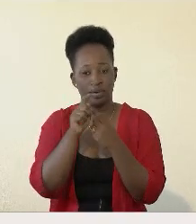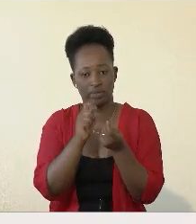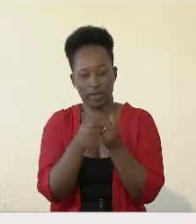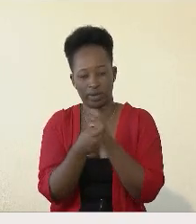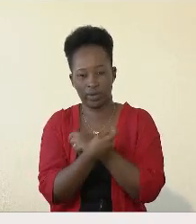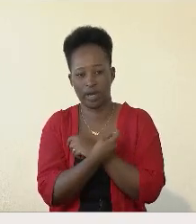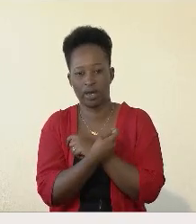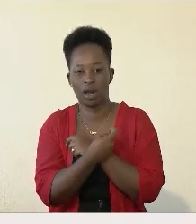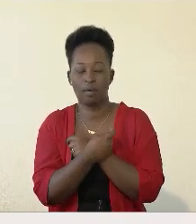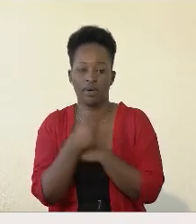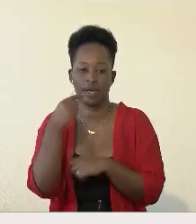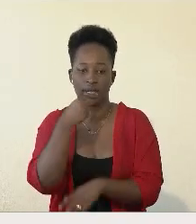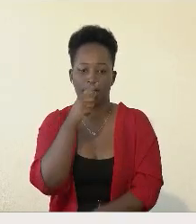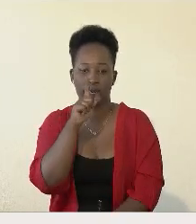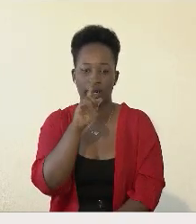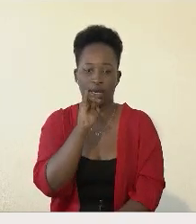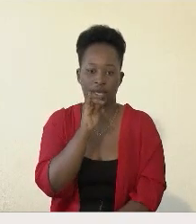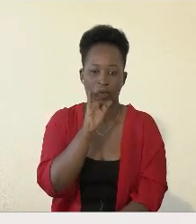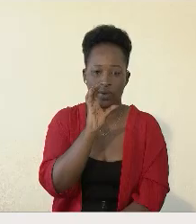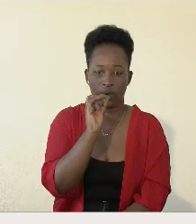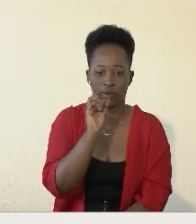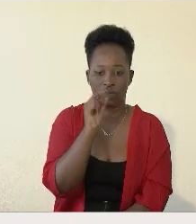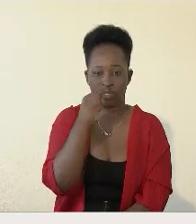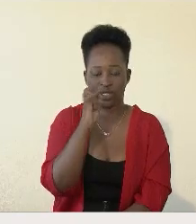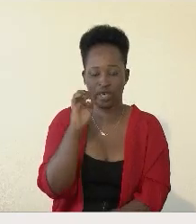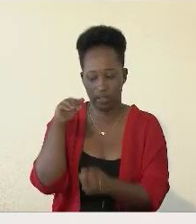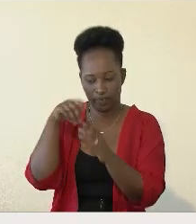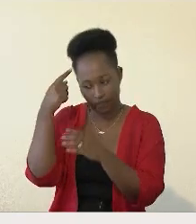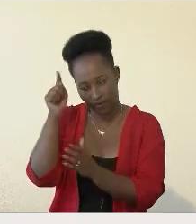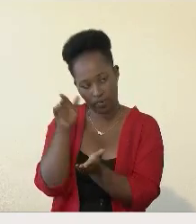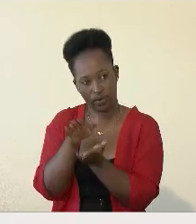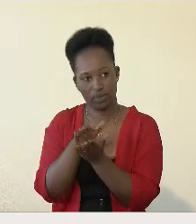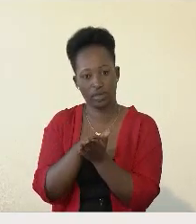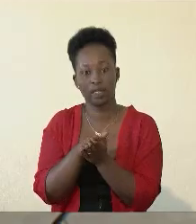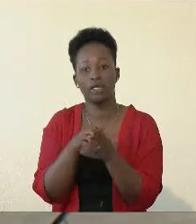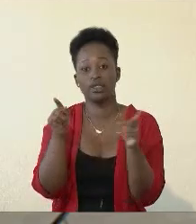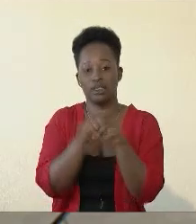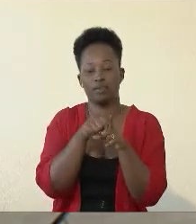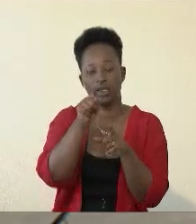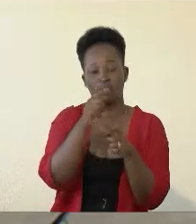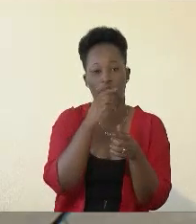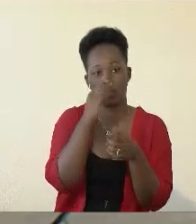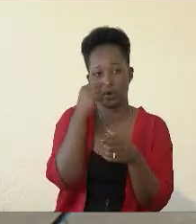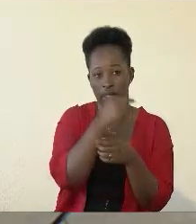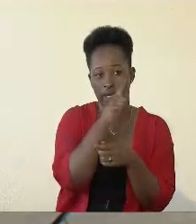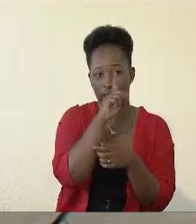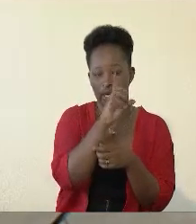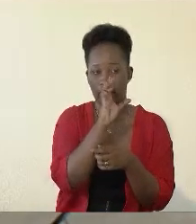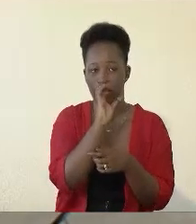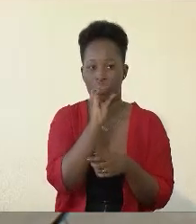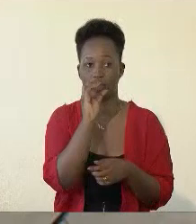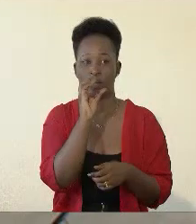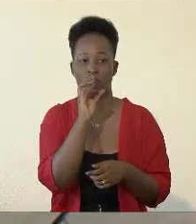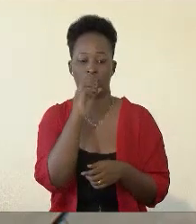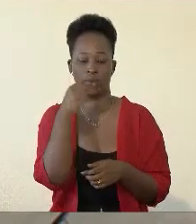storage. So that excessive glucose that are found in the muscles can also be converted to glycogen and is going to be stored in